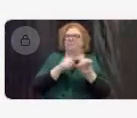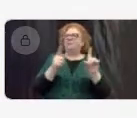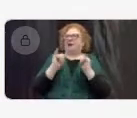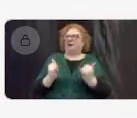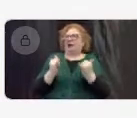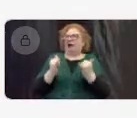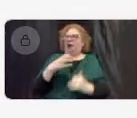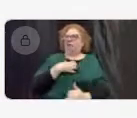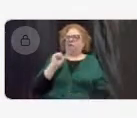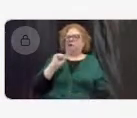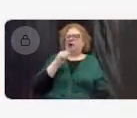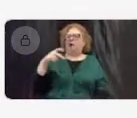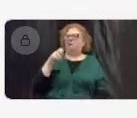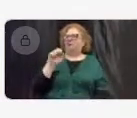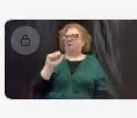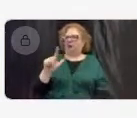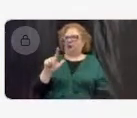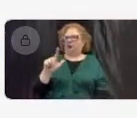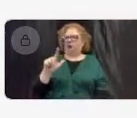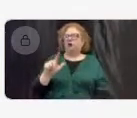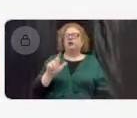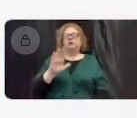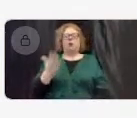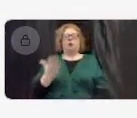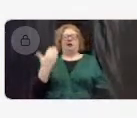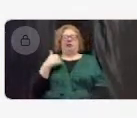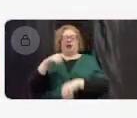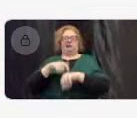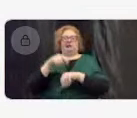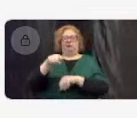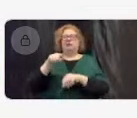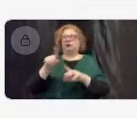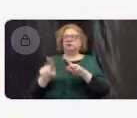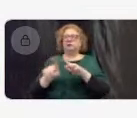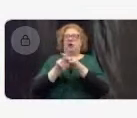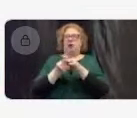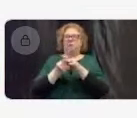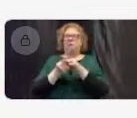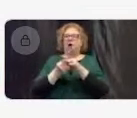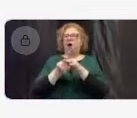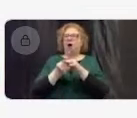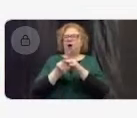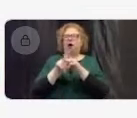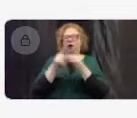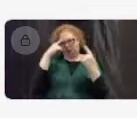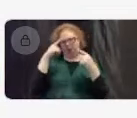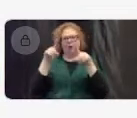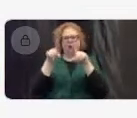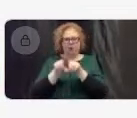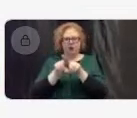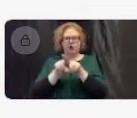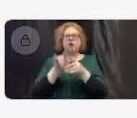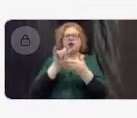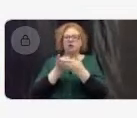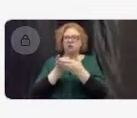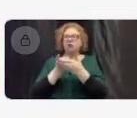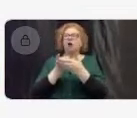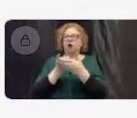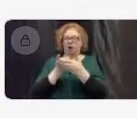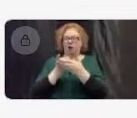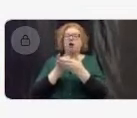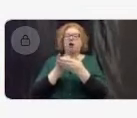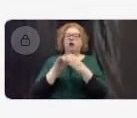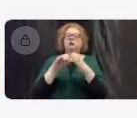portion of this or phase came up, the agreement was that once a certificate of occupancy